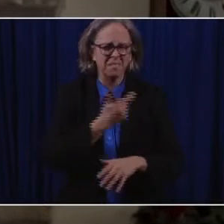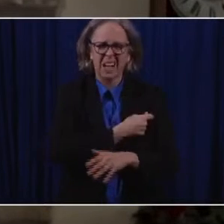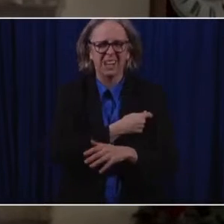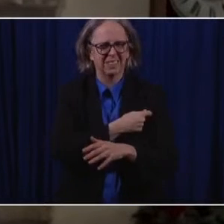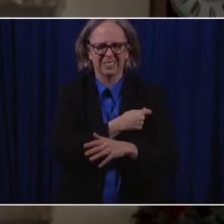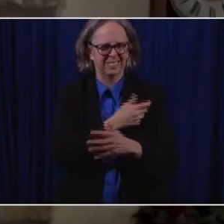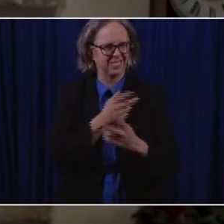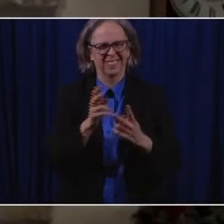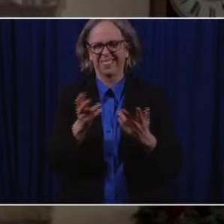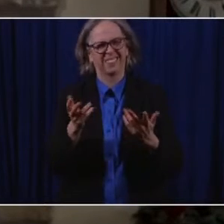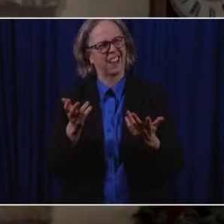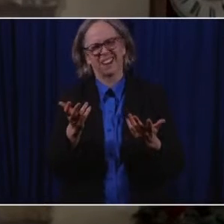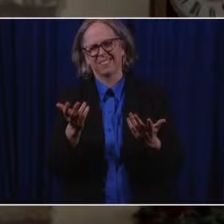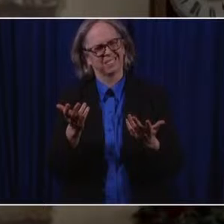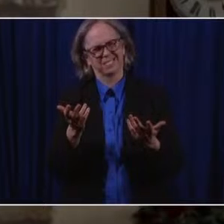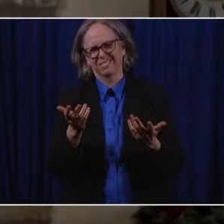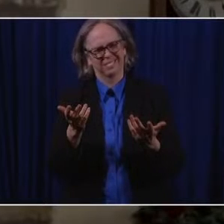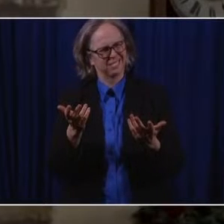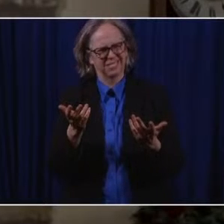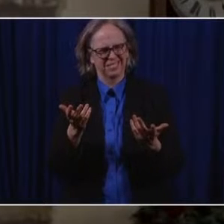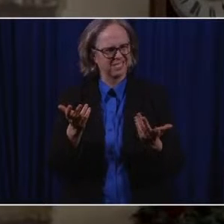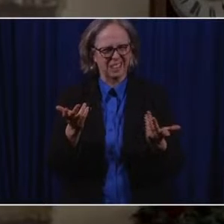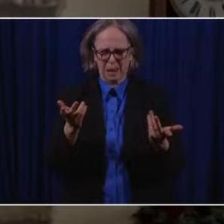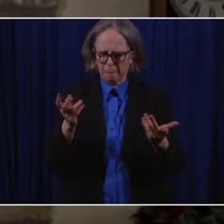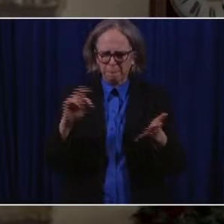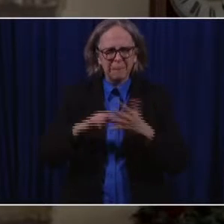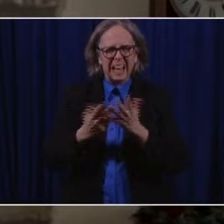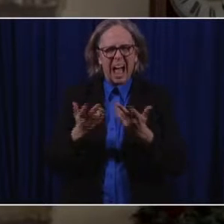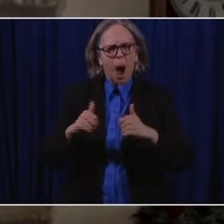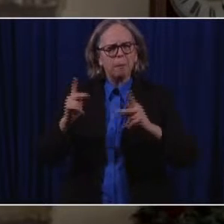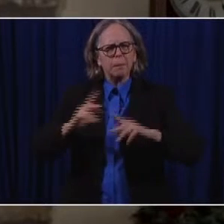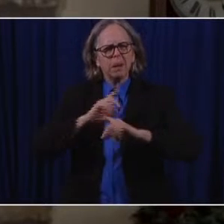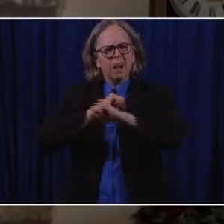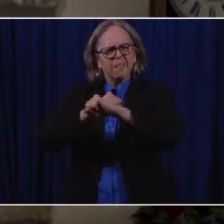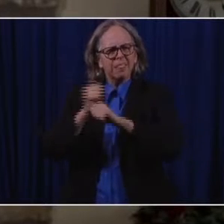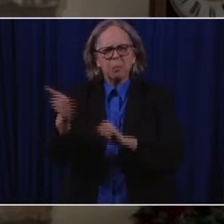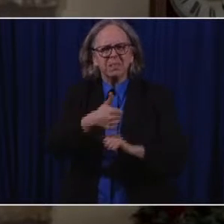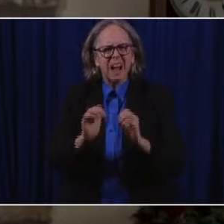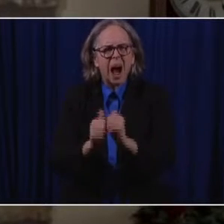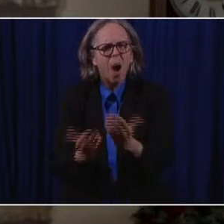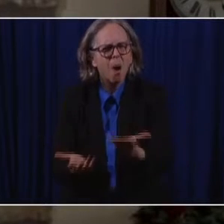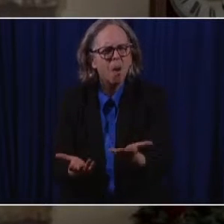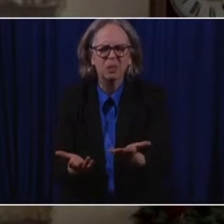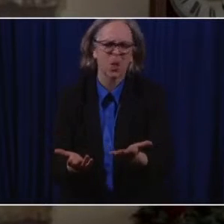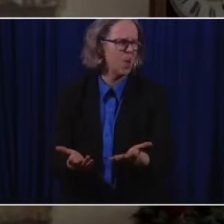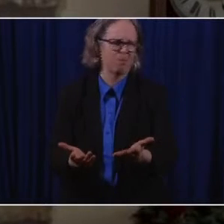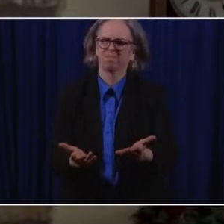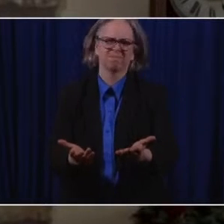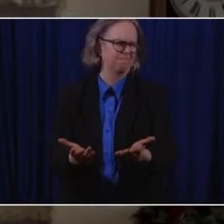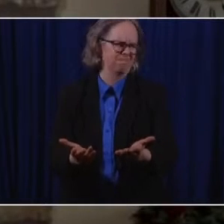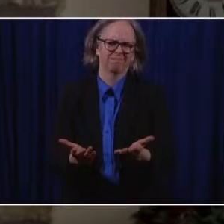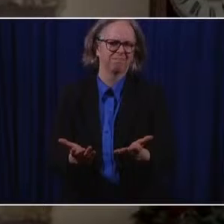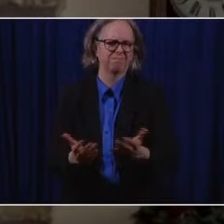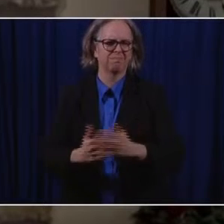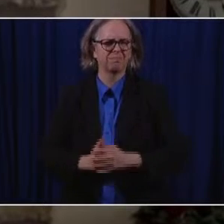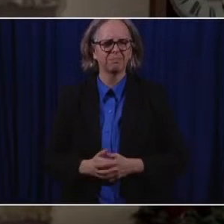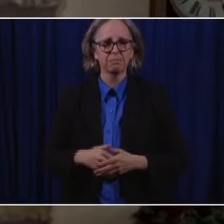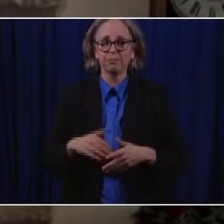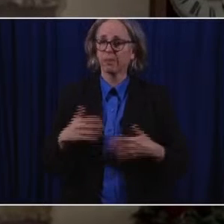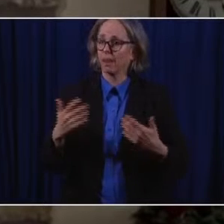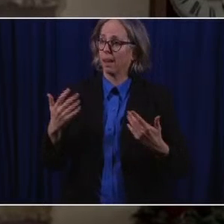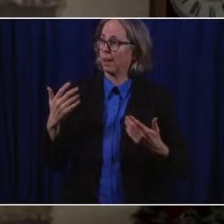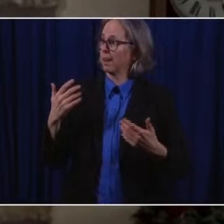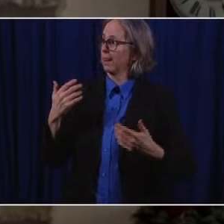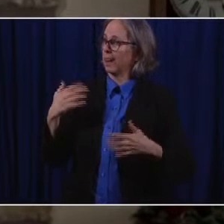defense against this virus. And we do not want to go with no defense. This is how